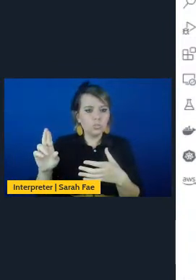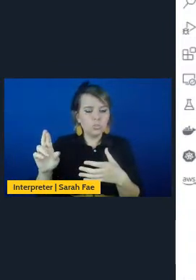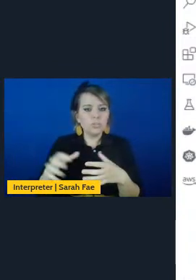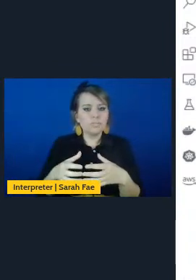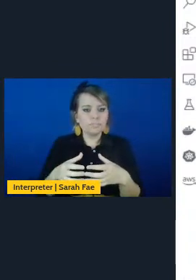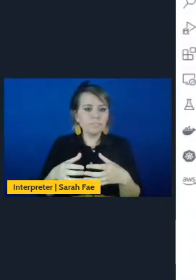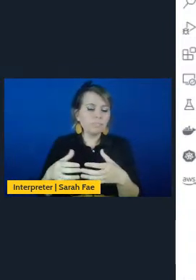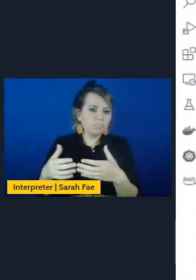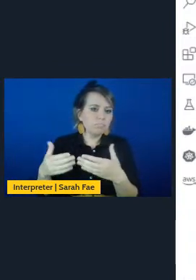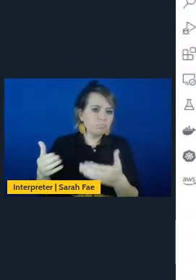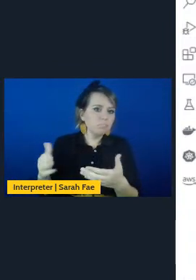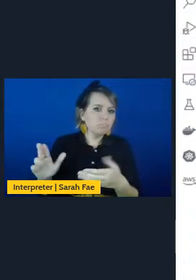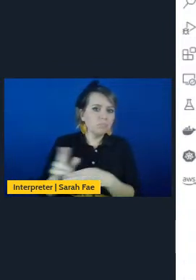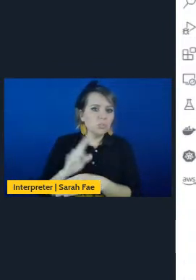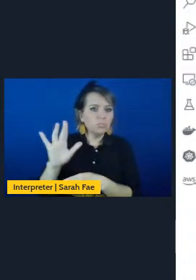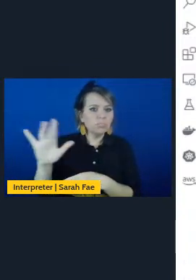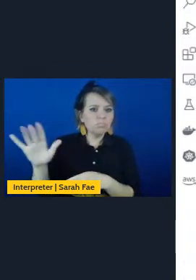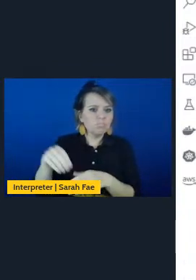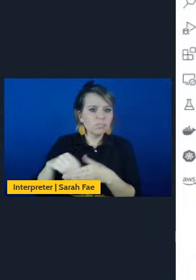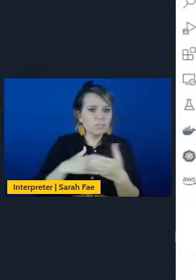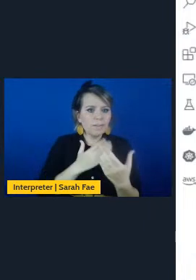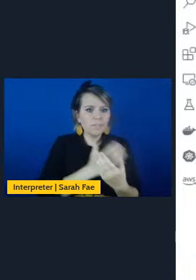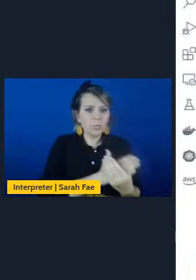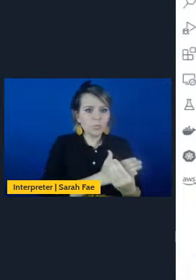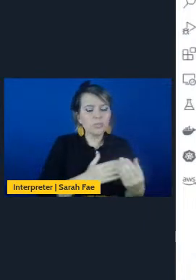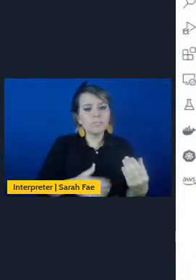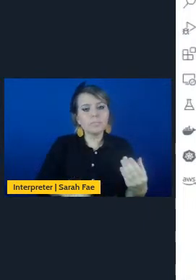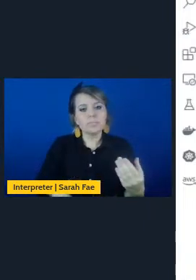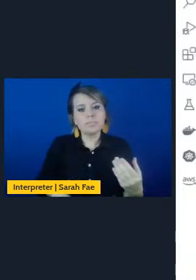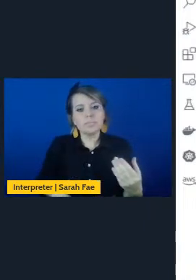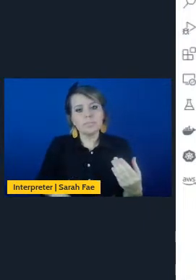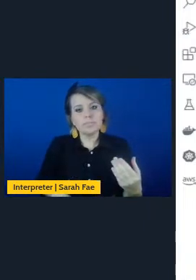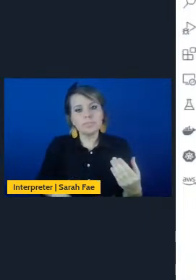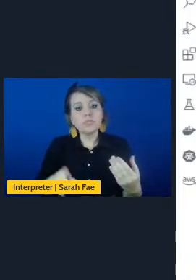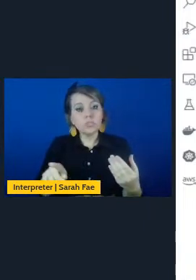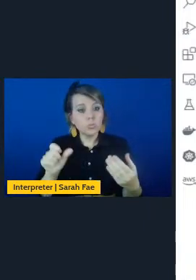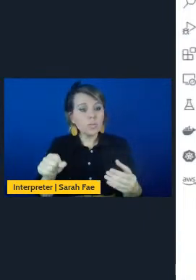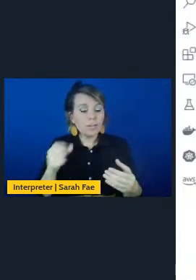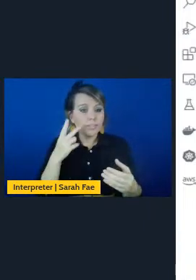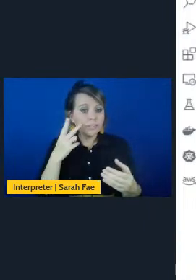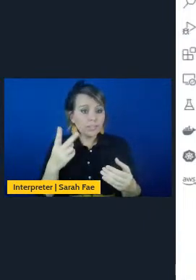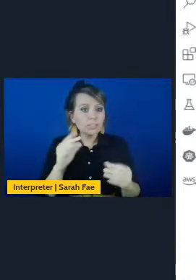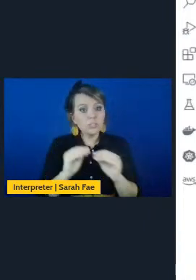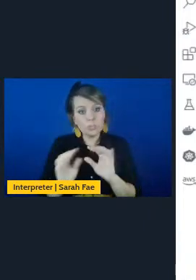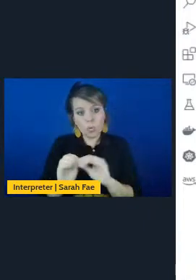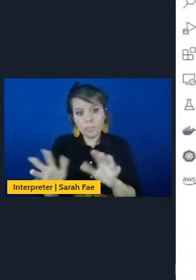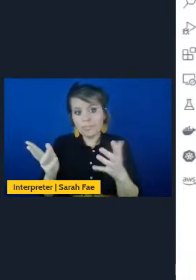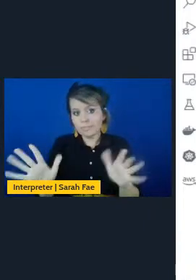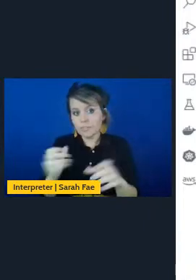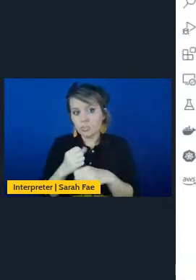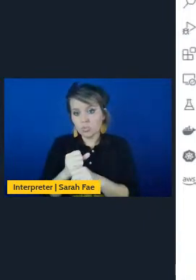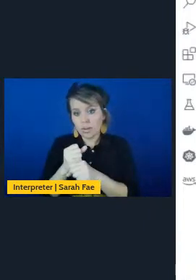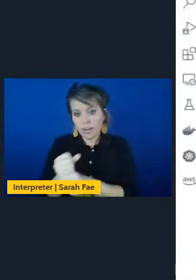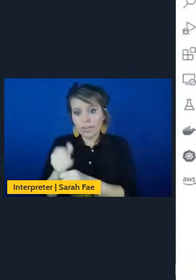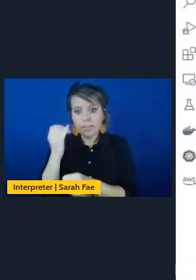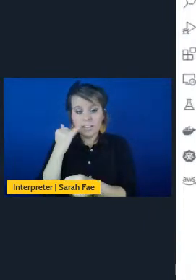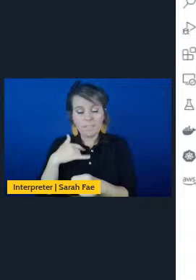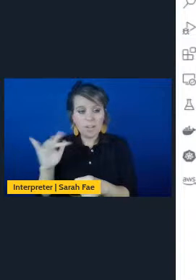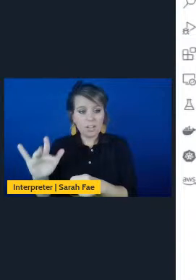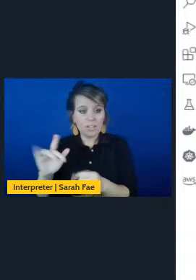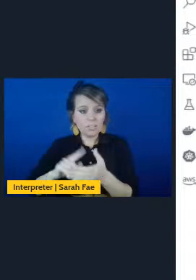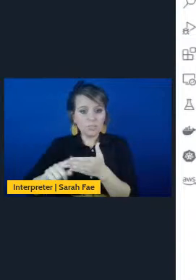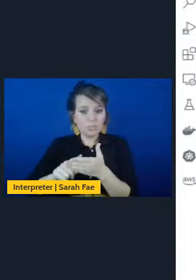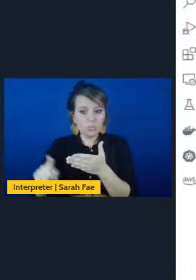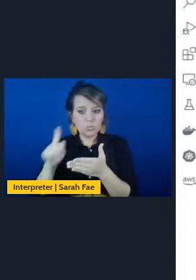use the contents of my dist folder. So as you can see, service and deployment have been created. And if I were to quickly search